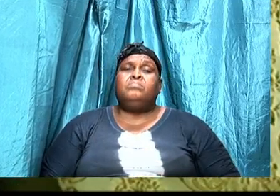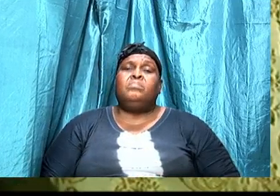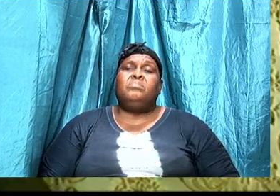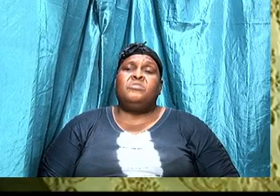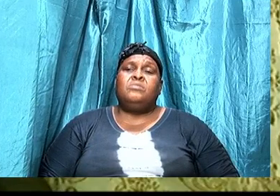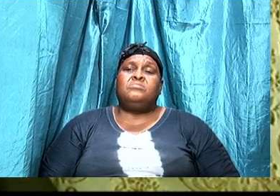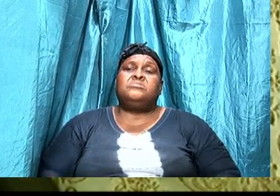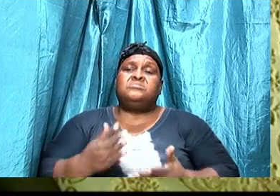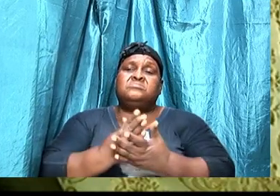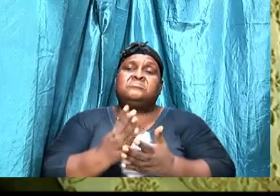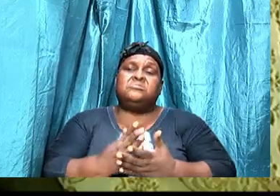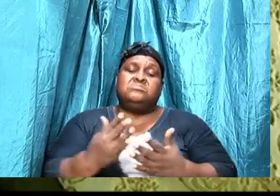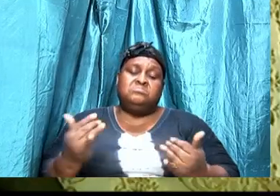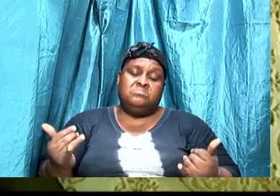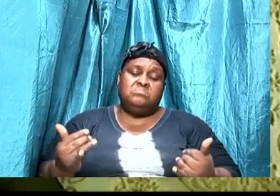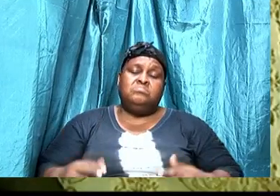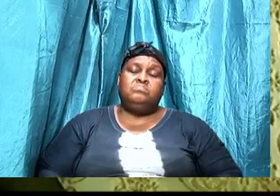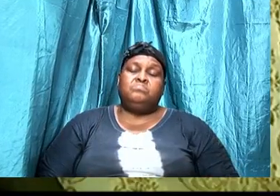I'm gonna be stopping here.